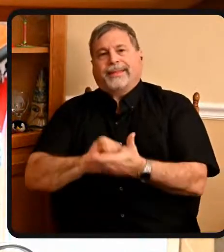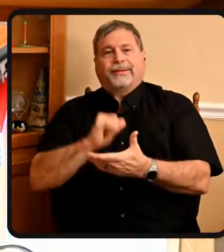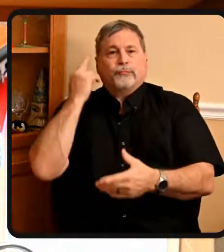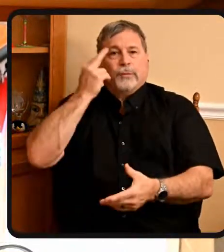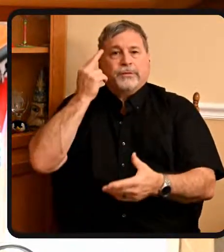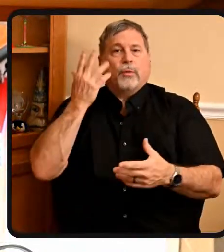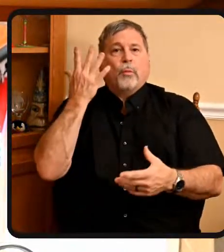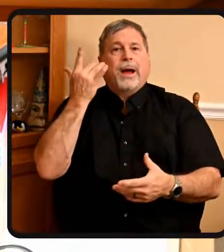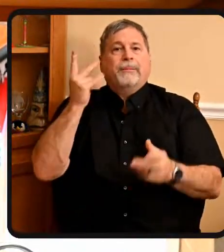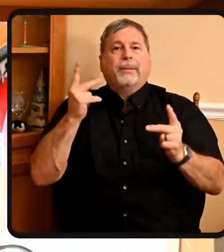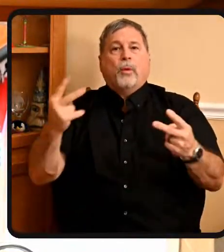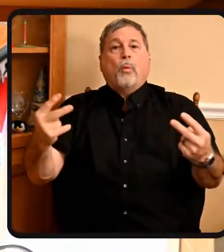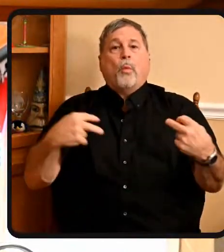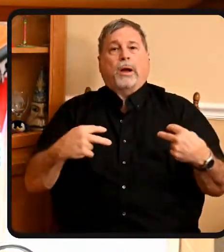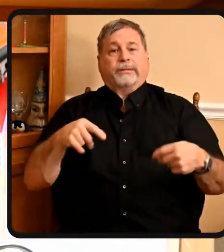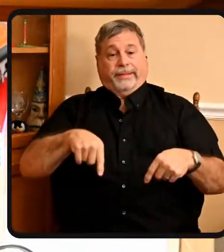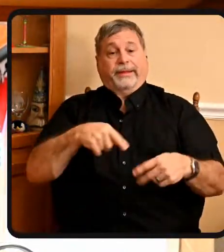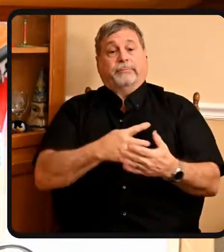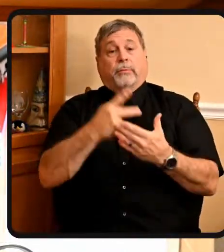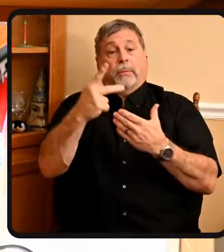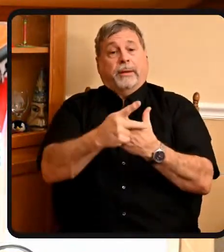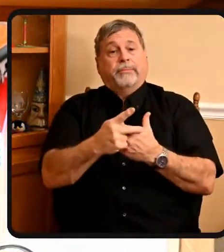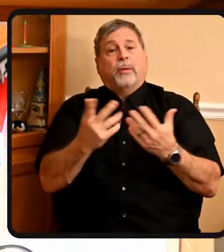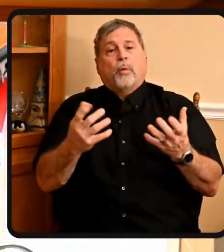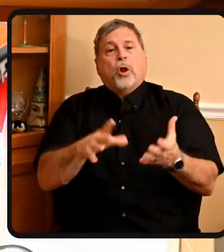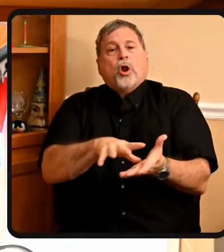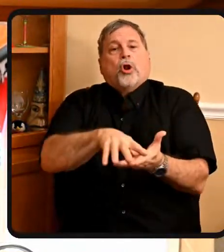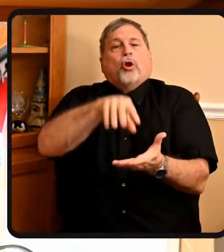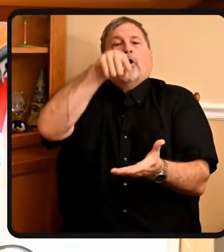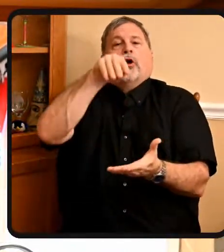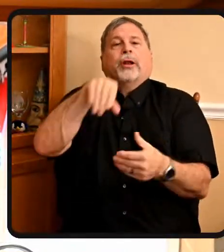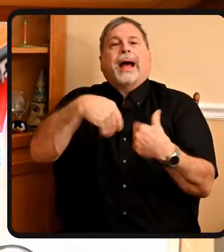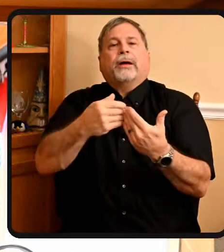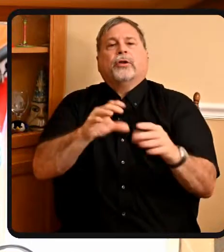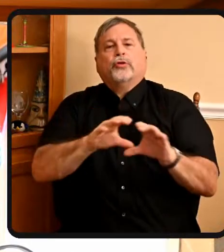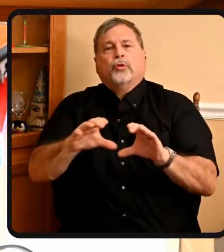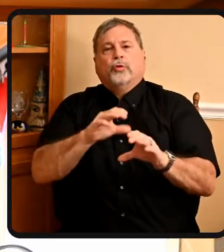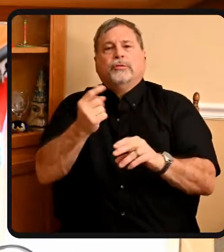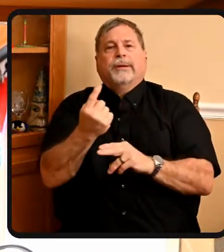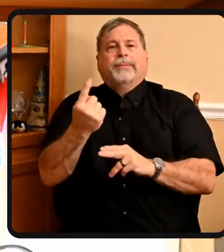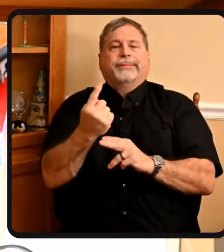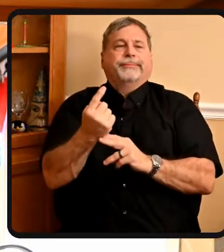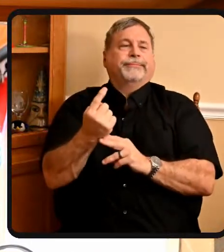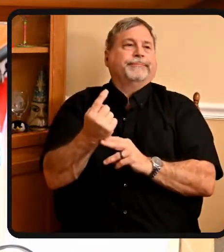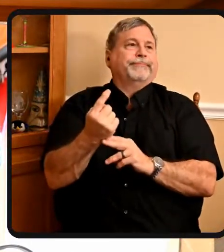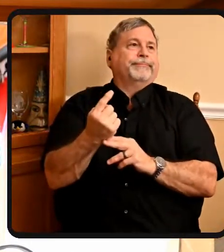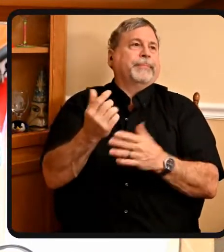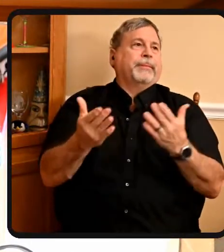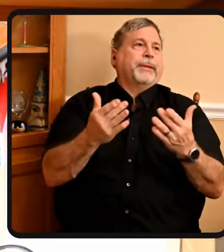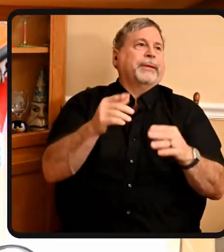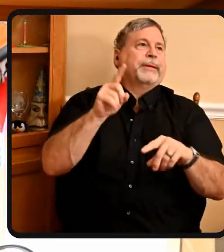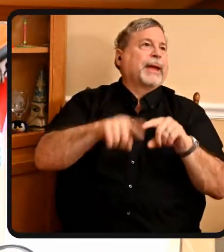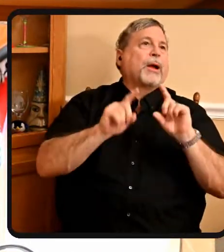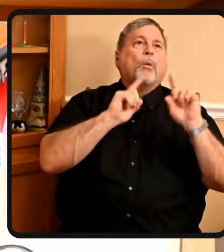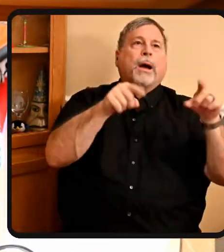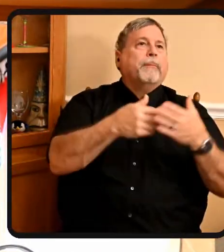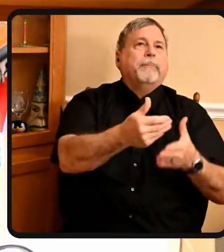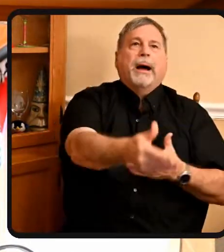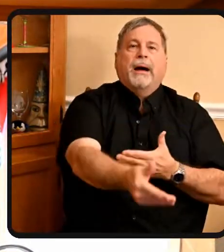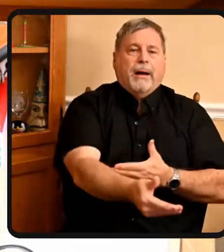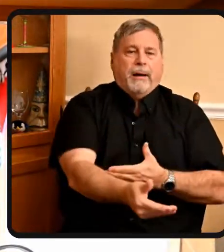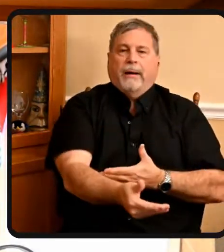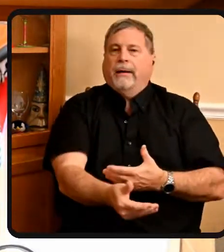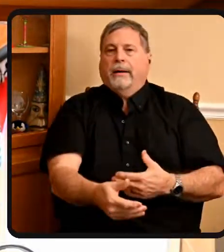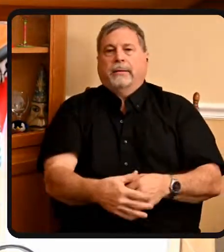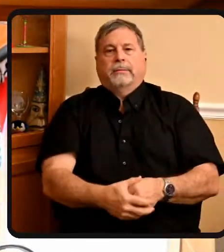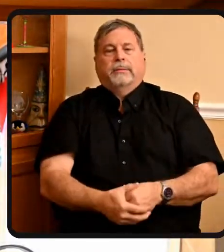I think that's the only reason a lot of people watch these shows, is that they want to learn to do something that they might not be able to